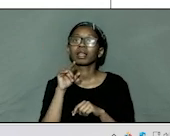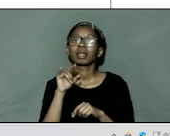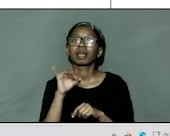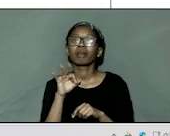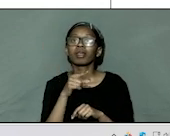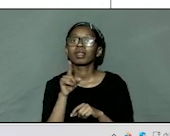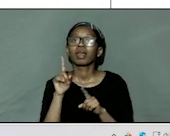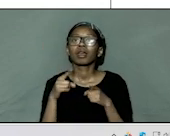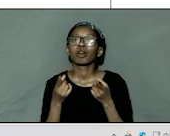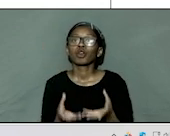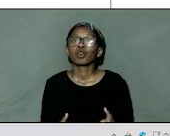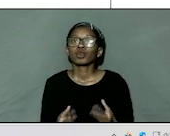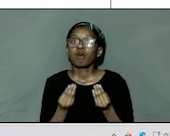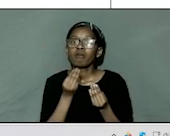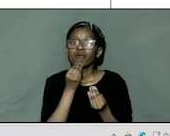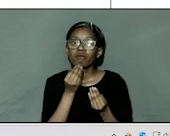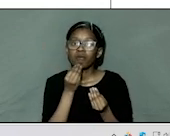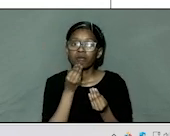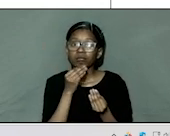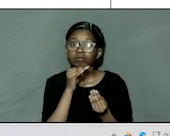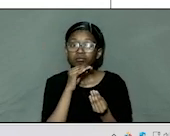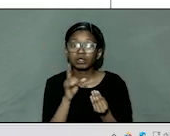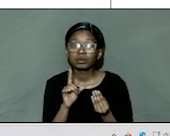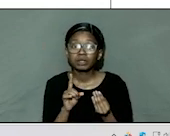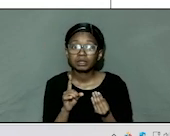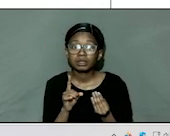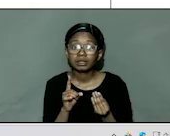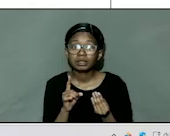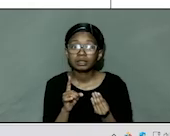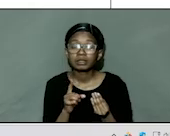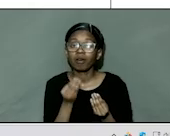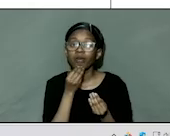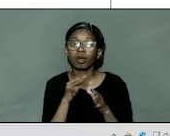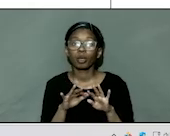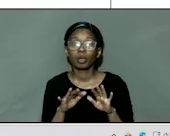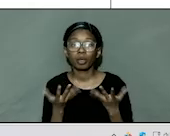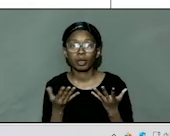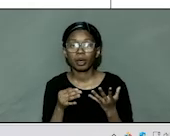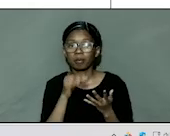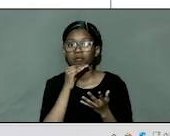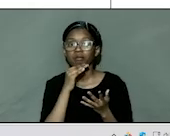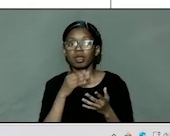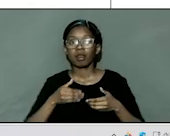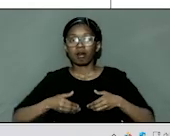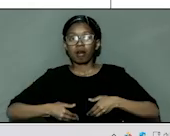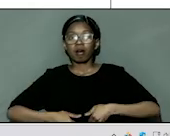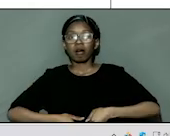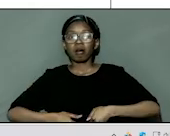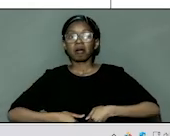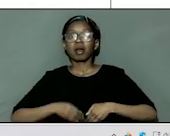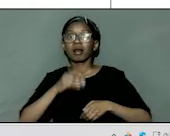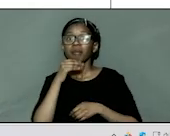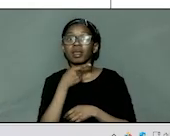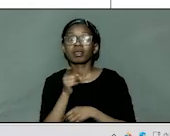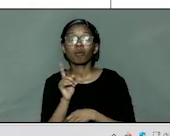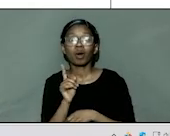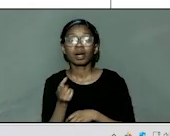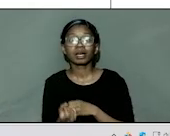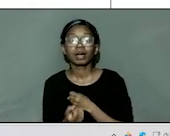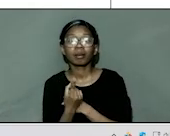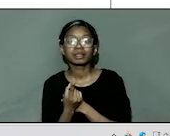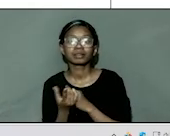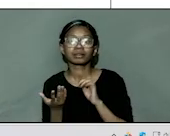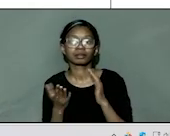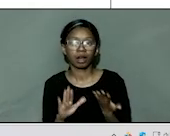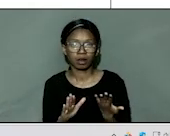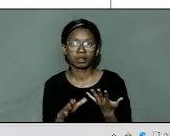trees, it means no food, hunger, right? And therefore they do what? They die. So you see,